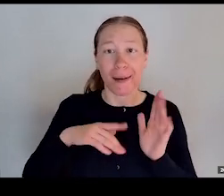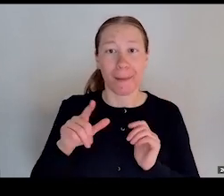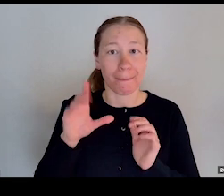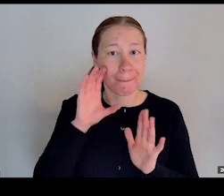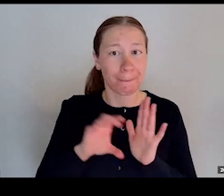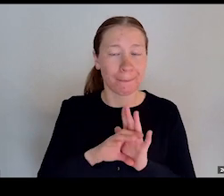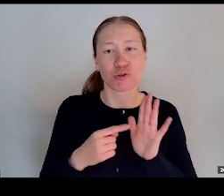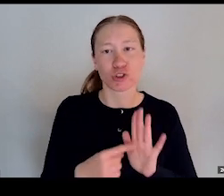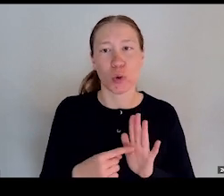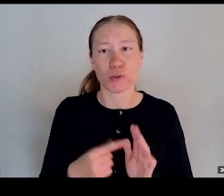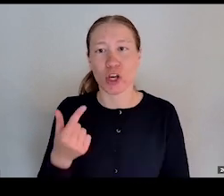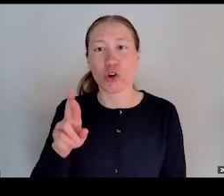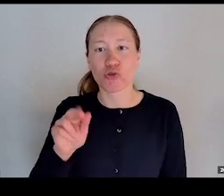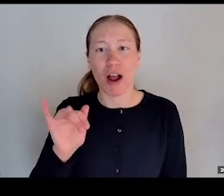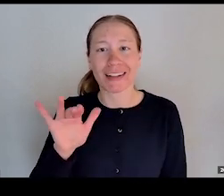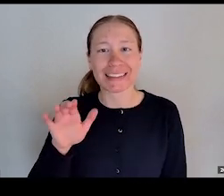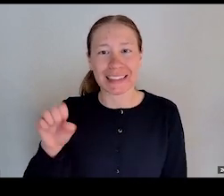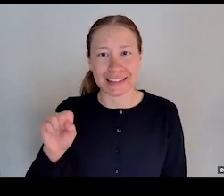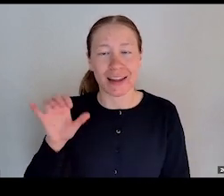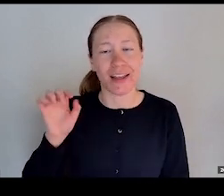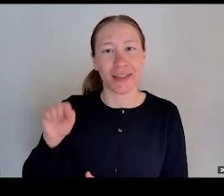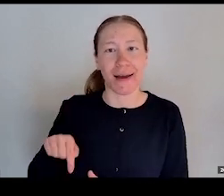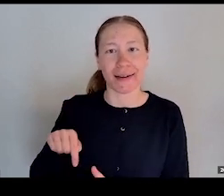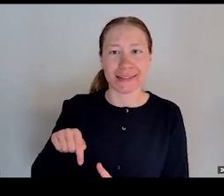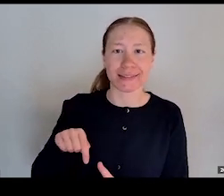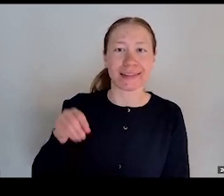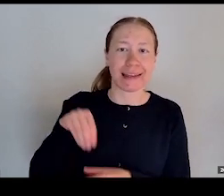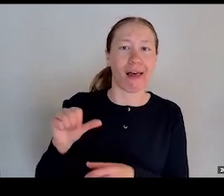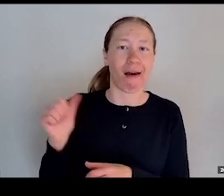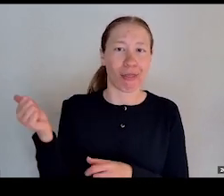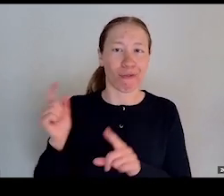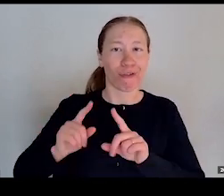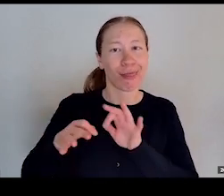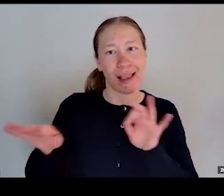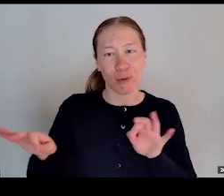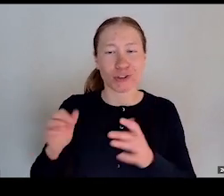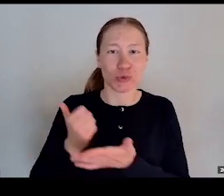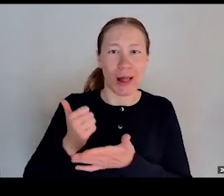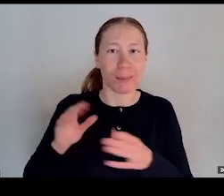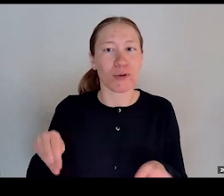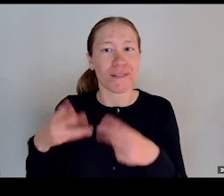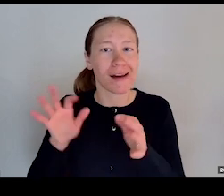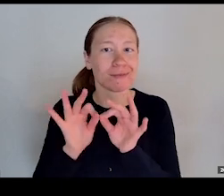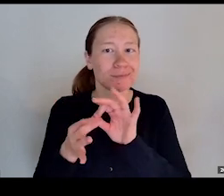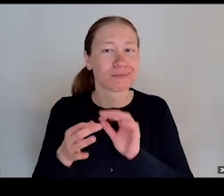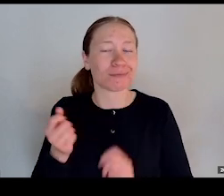says gracias. So it's in a different language to help with that interpretation.